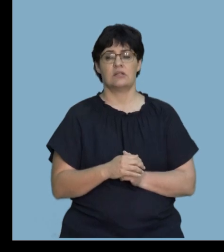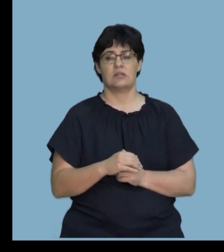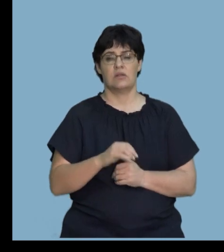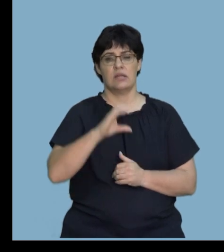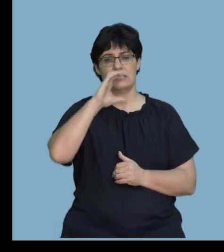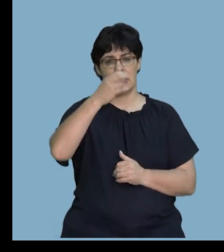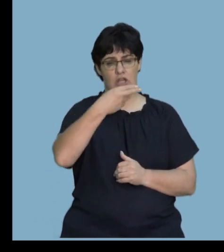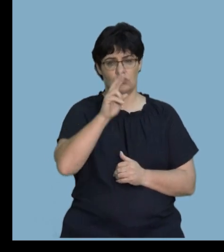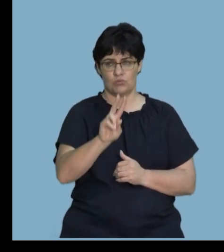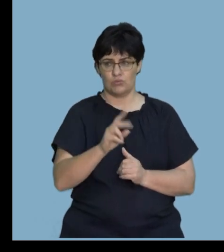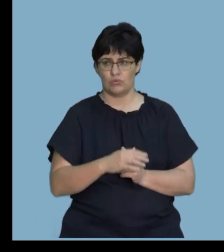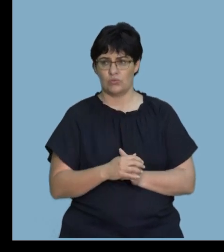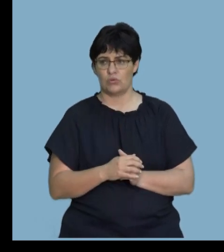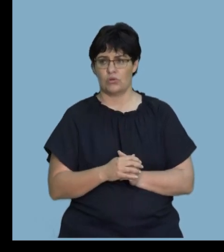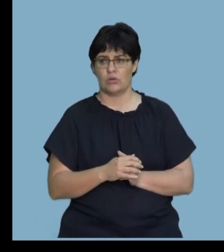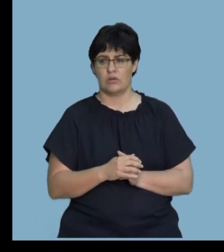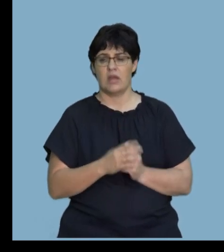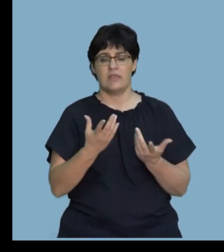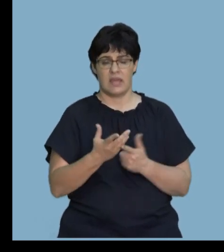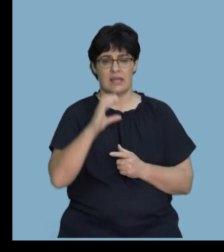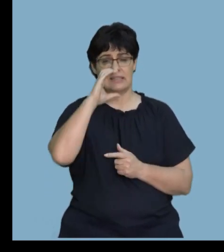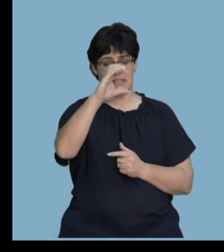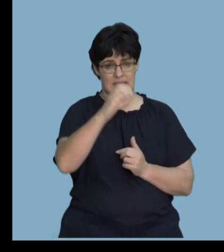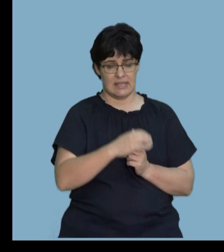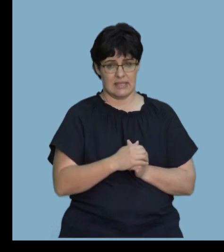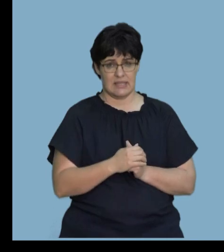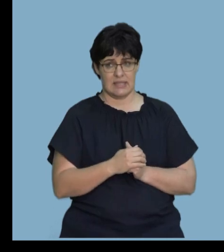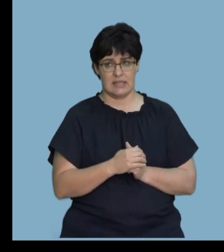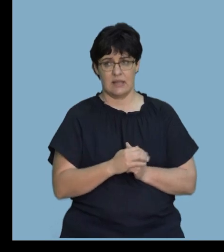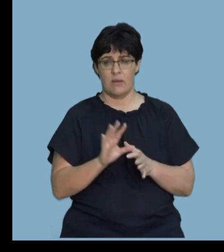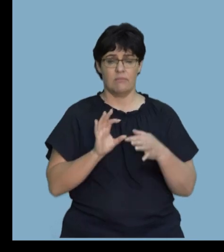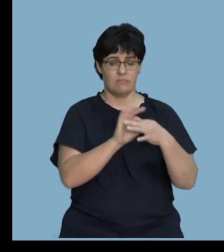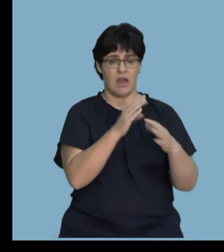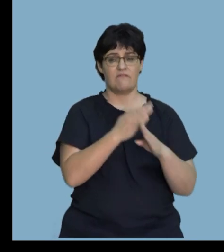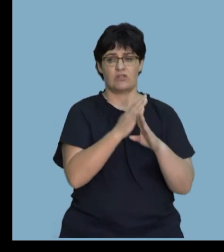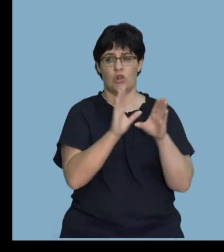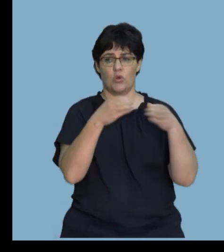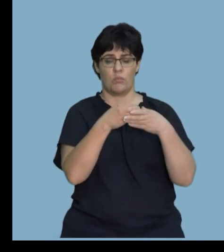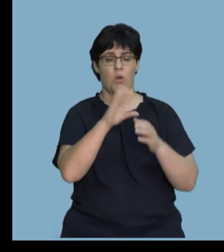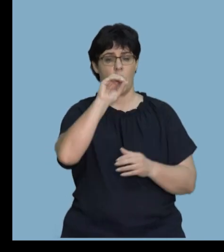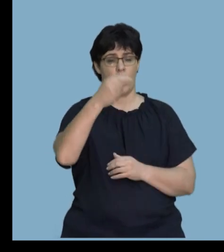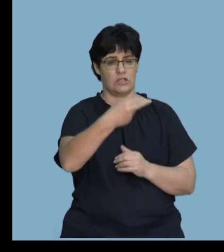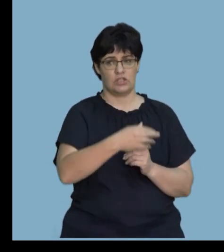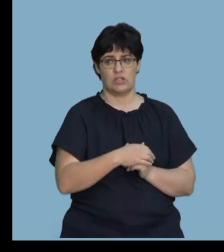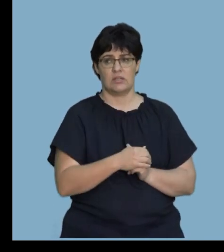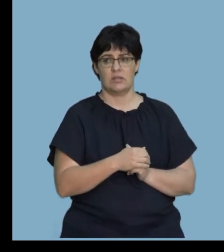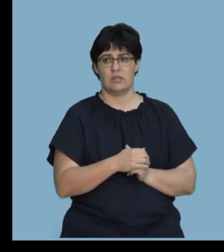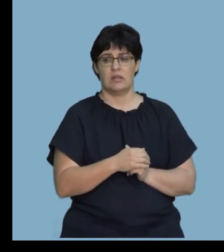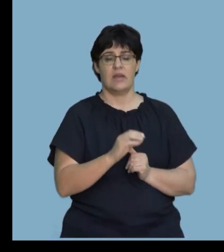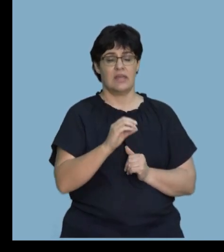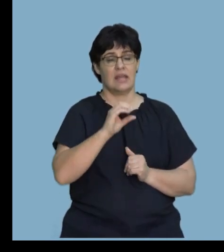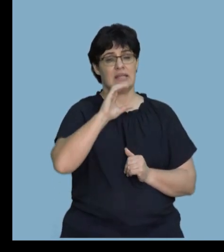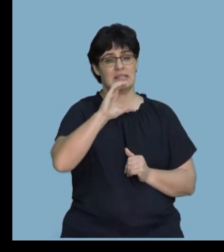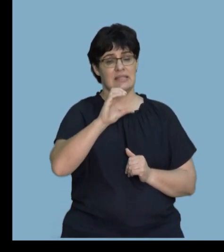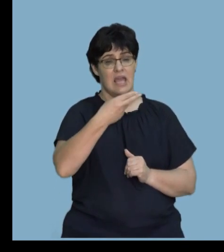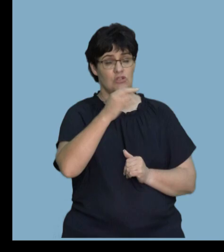okay, and then there's the C that's bonded to the functional group, the OH, okay, and then that CH3 in brackets is